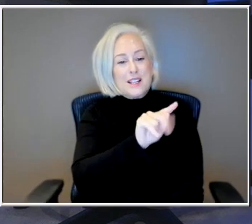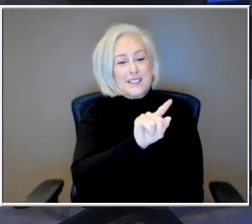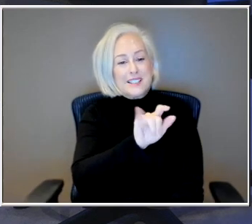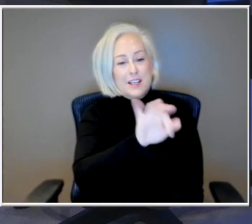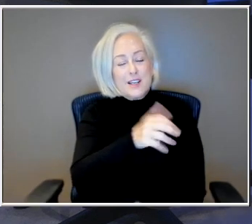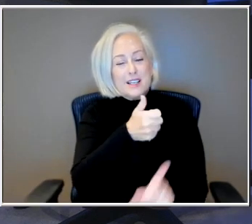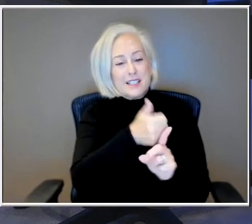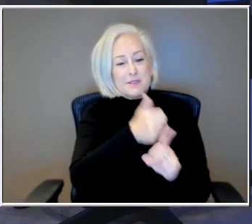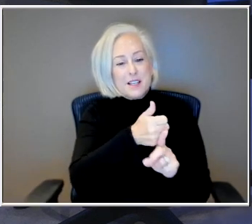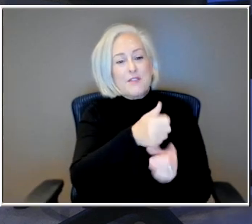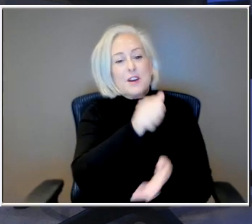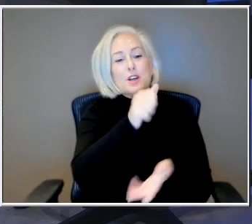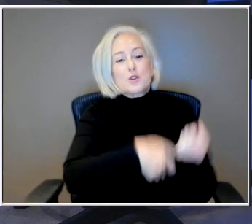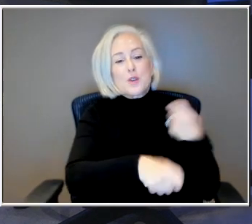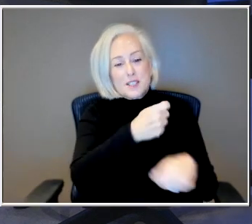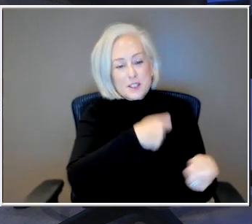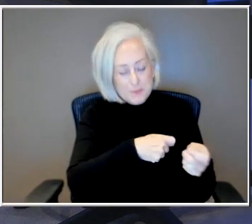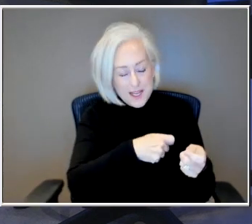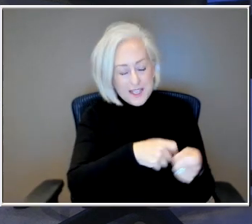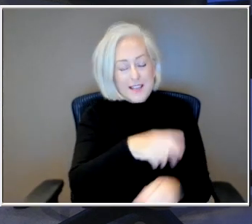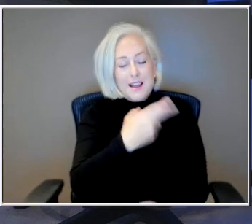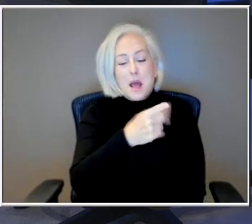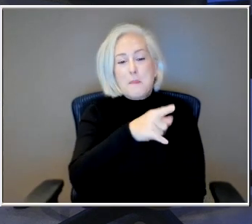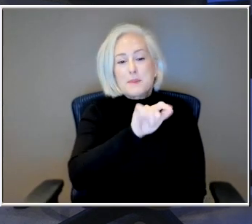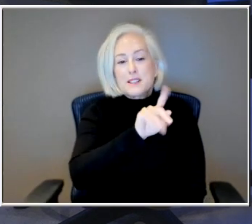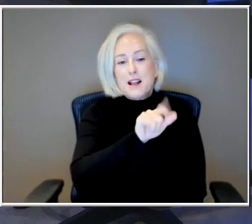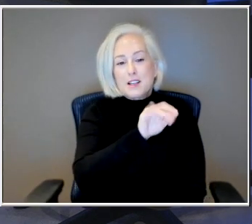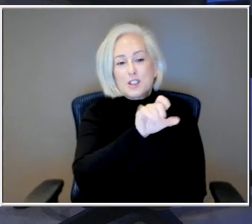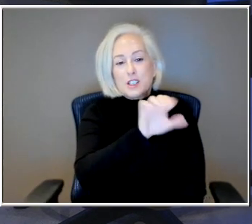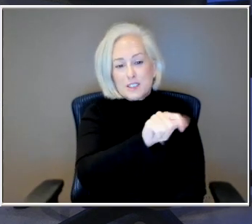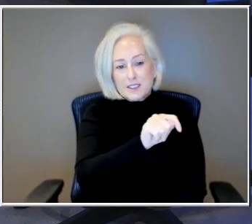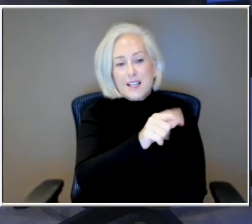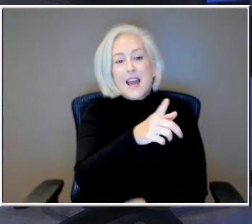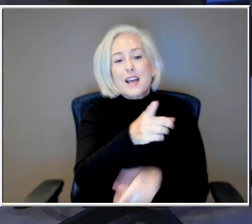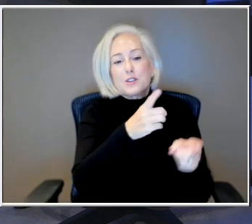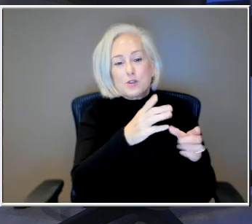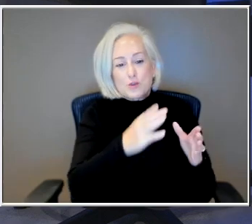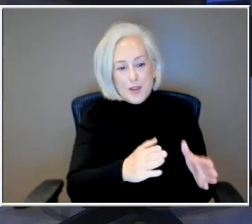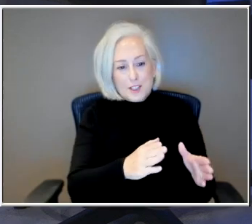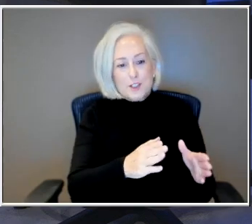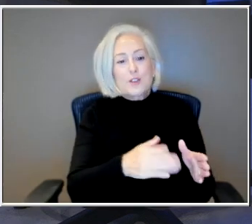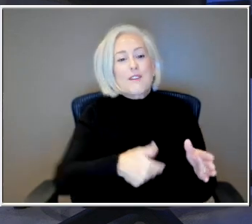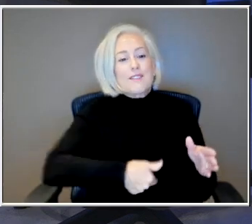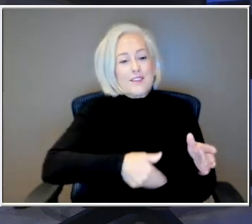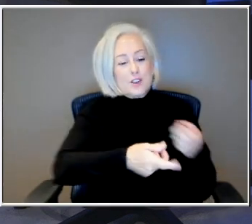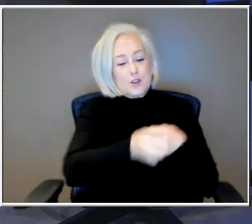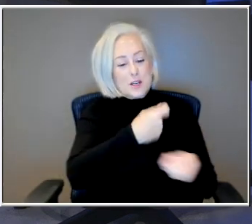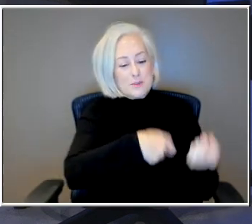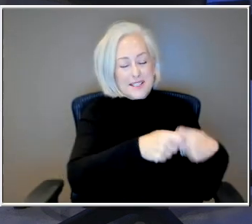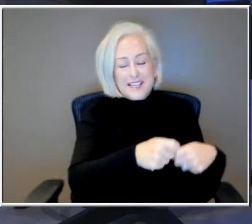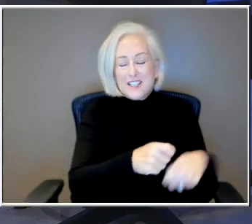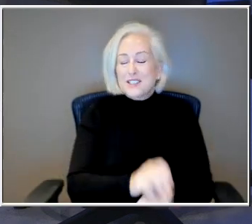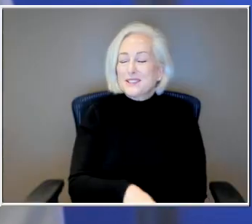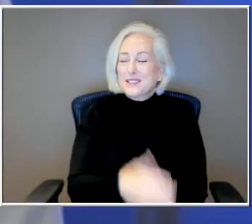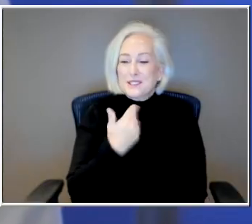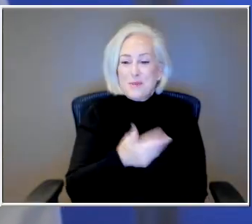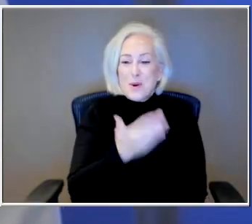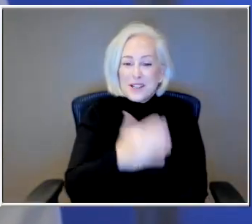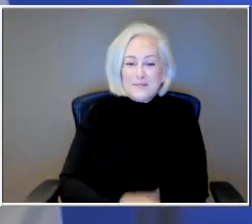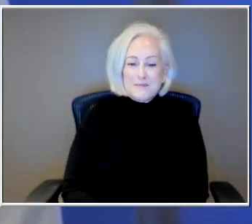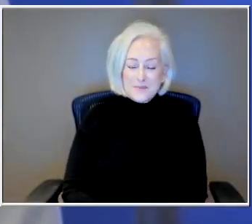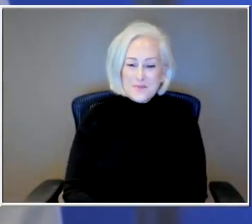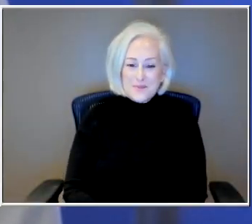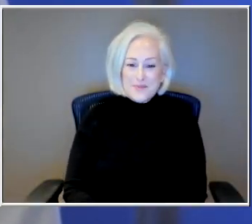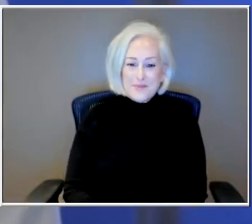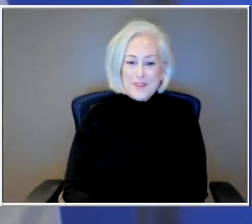the medical director of liver transplantation. Hi, Dr. Taylor, how are you? Doing great. Good morning. Good morning. Okay, so let's start with some numbers first,